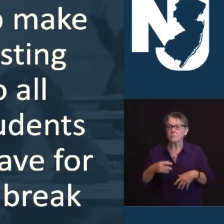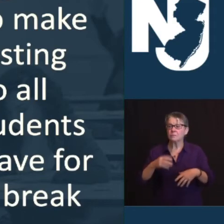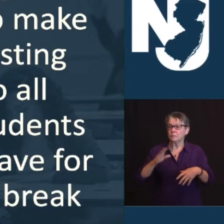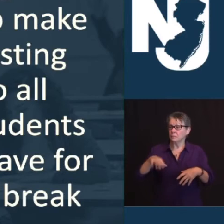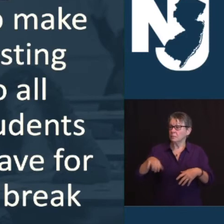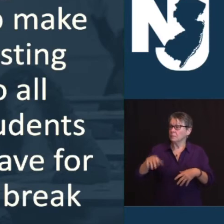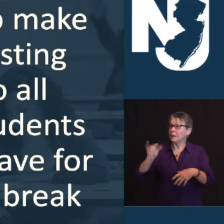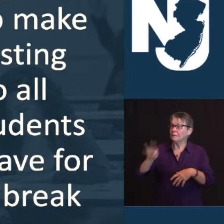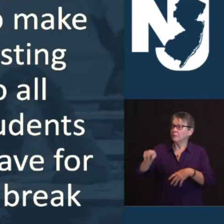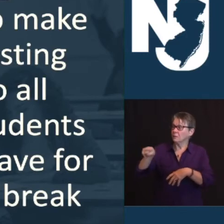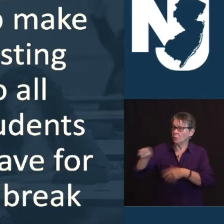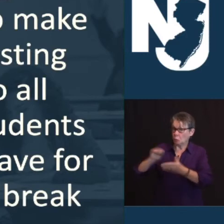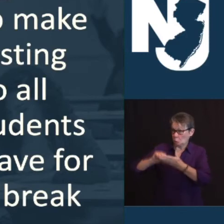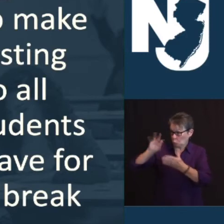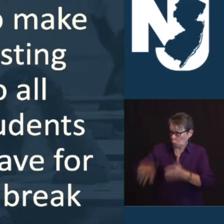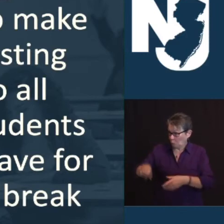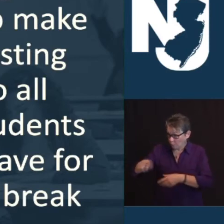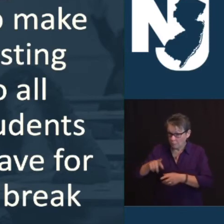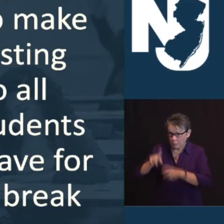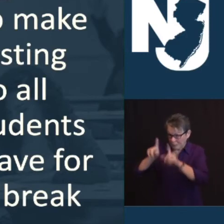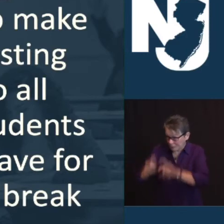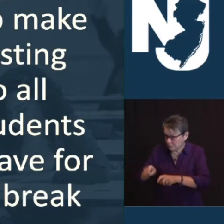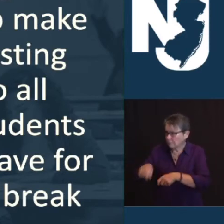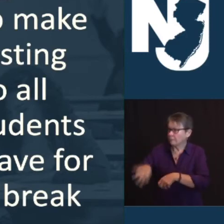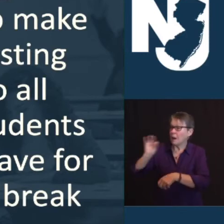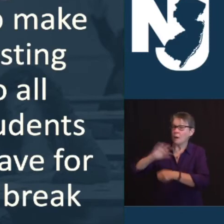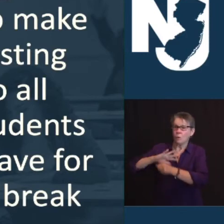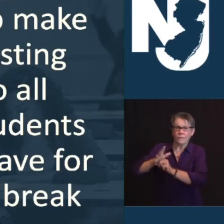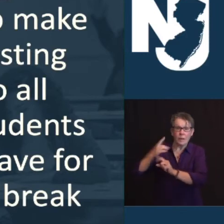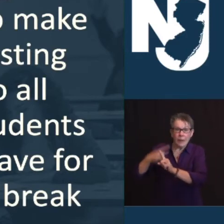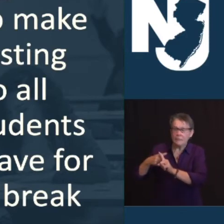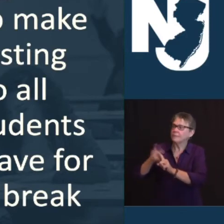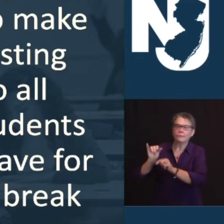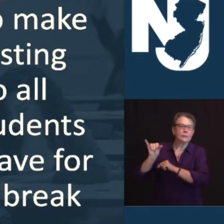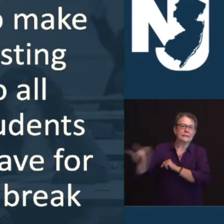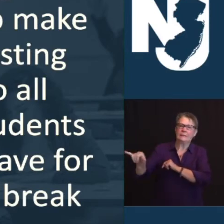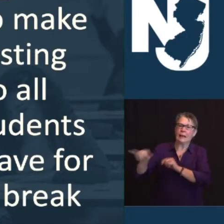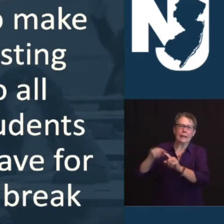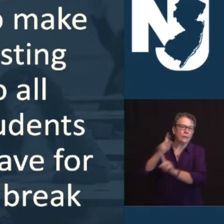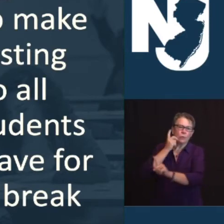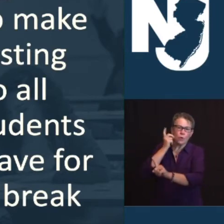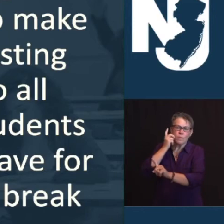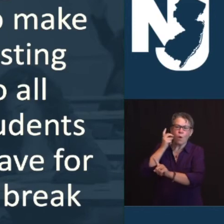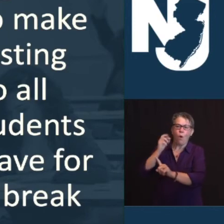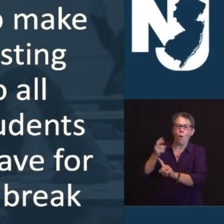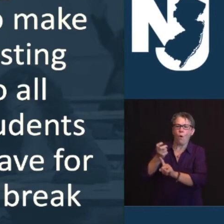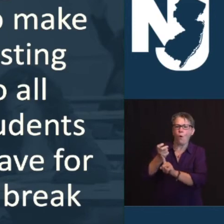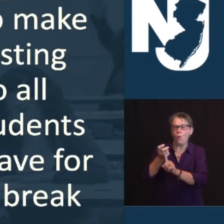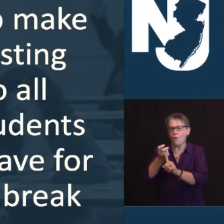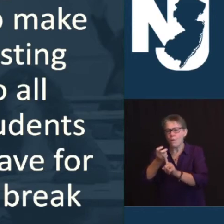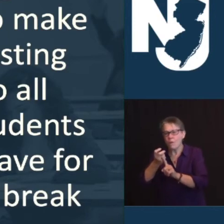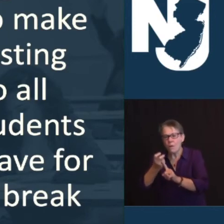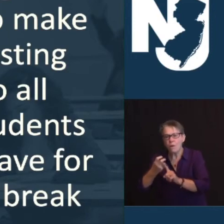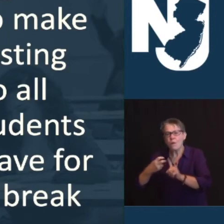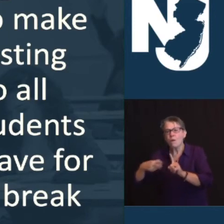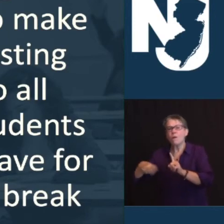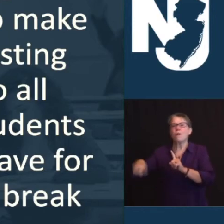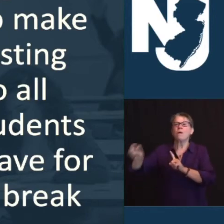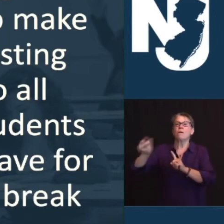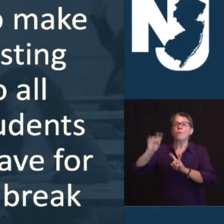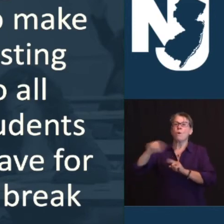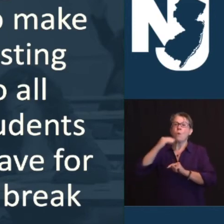for their safe travel home in coordination with local health officials. I'll ask Judy if it's okay to get into greater detail about this